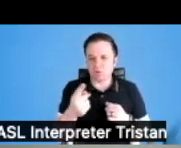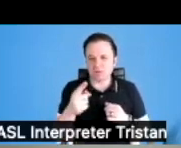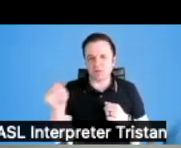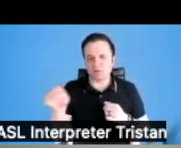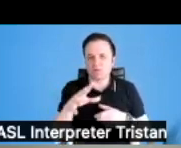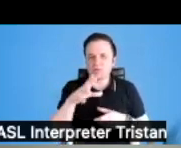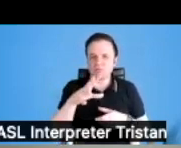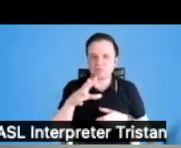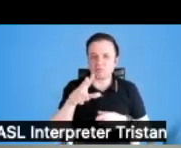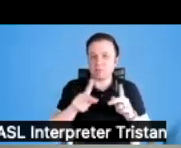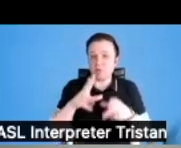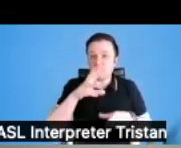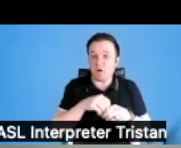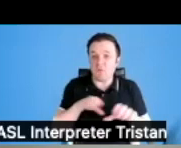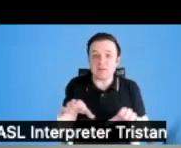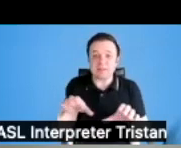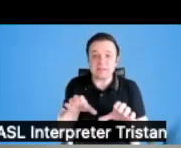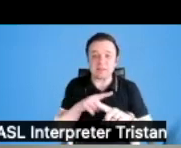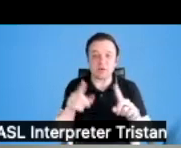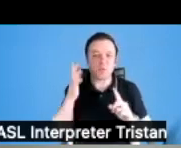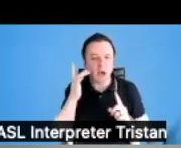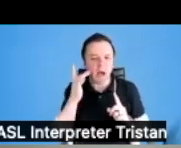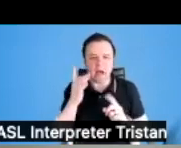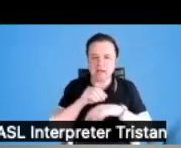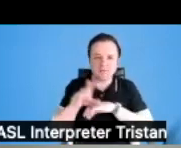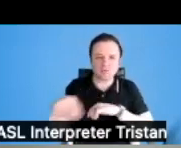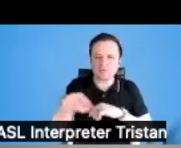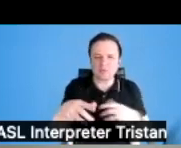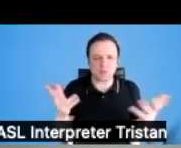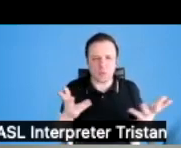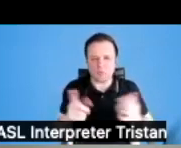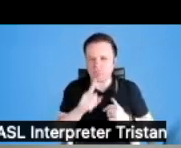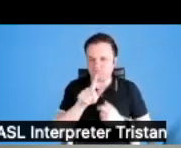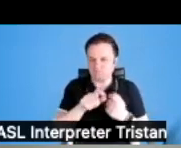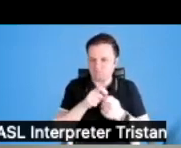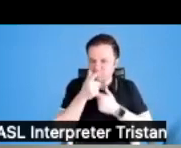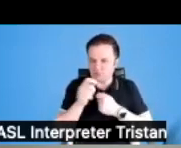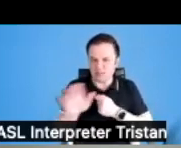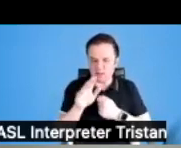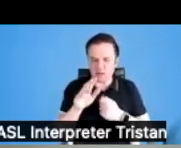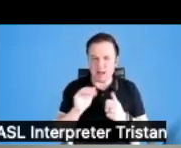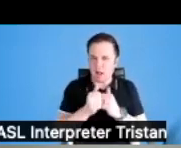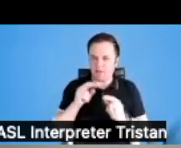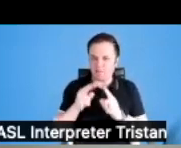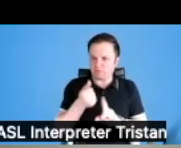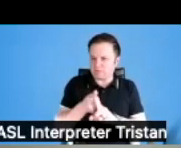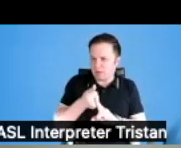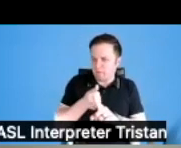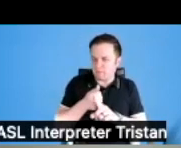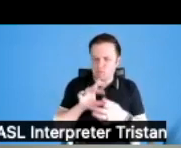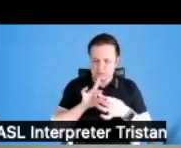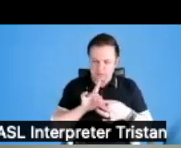but why and what influenced them. And we're particularly interested in their perceptions of themselves, their relationships, and their